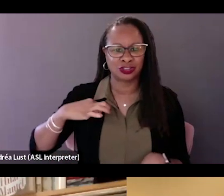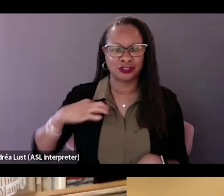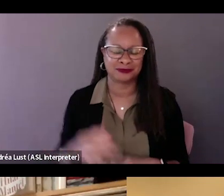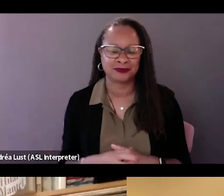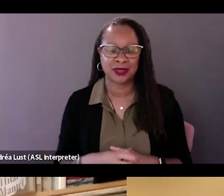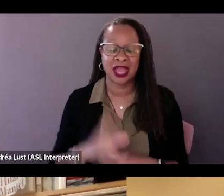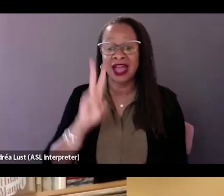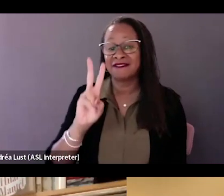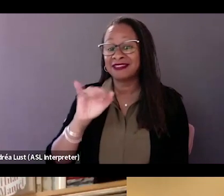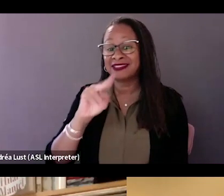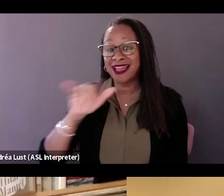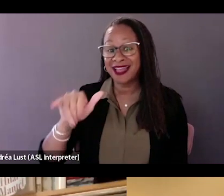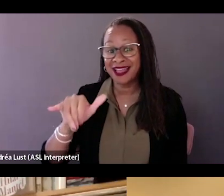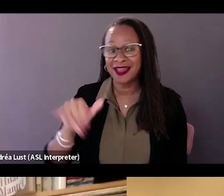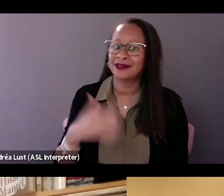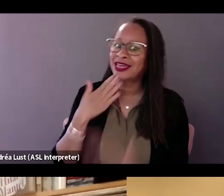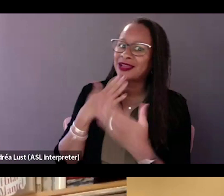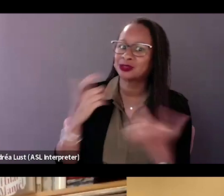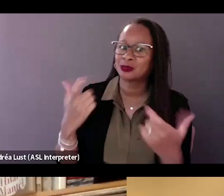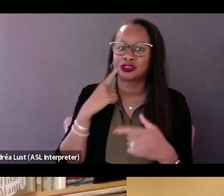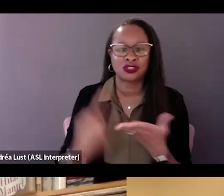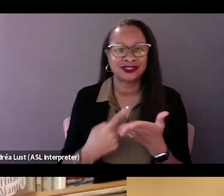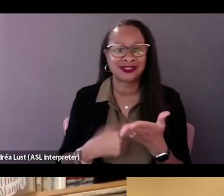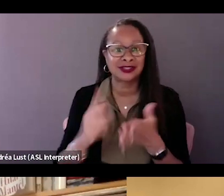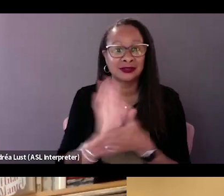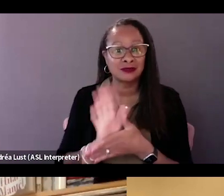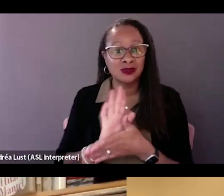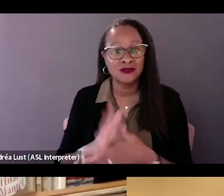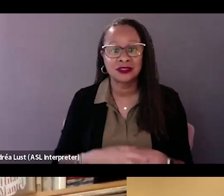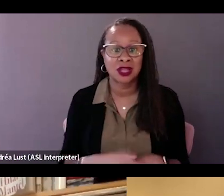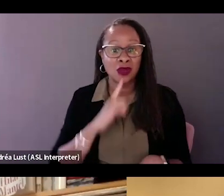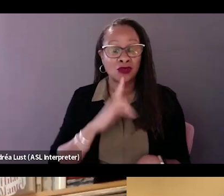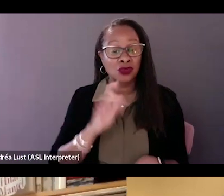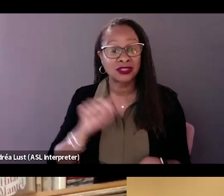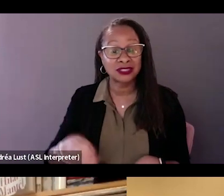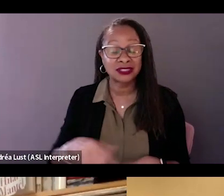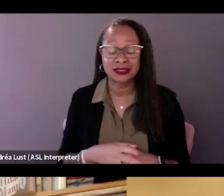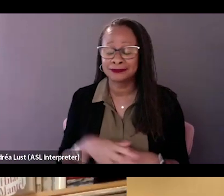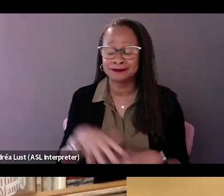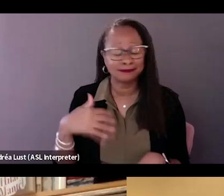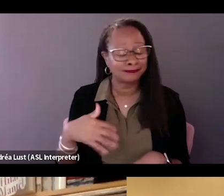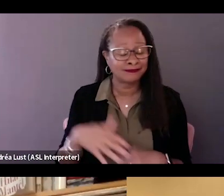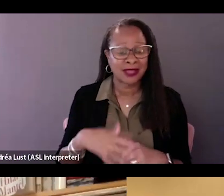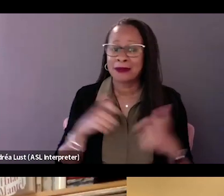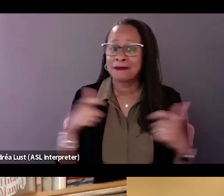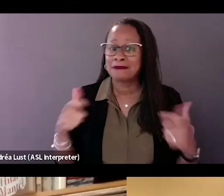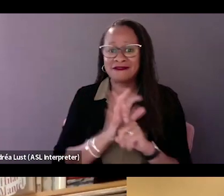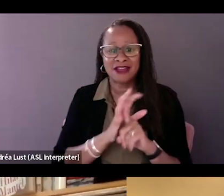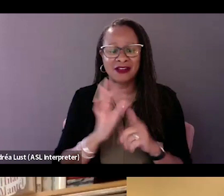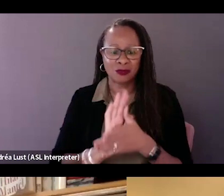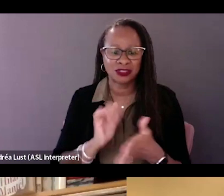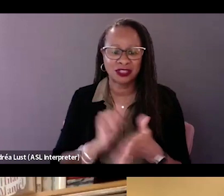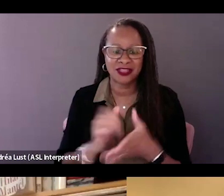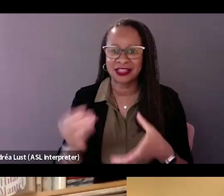Vinay, thanks so much for talking about this movie. This really, just really, I'm a big fan of movies that get